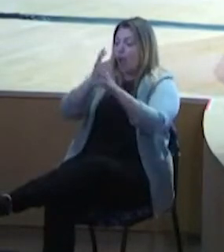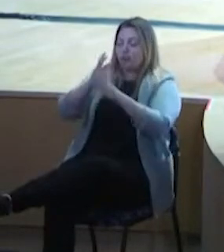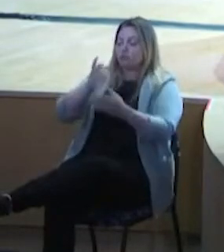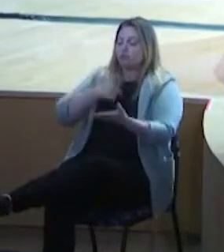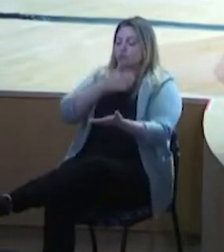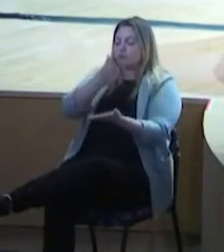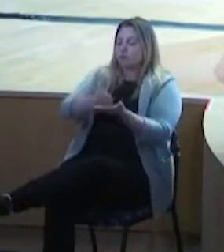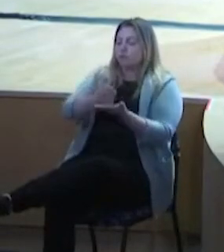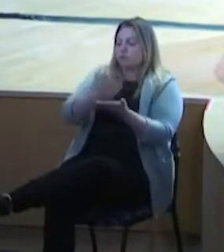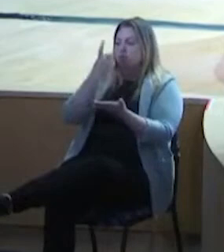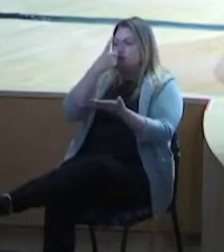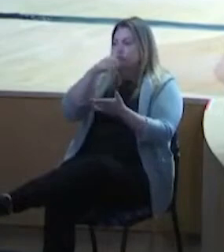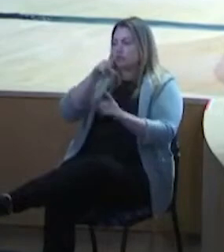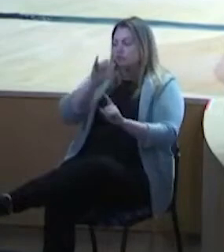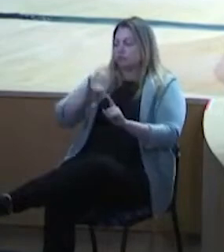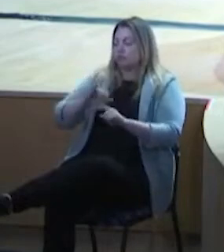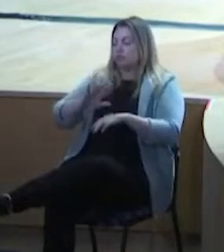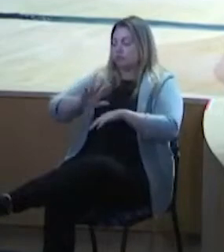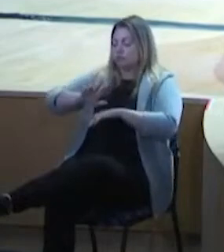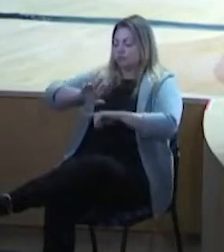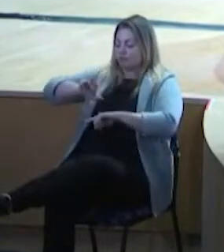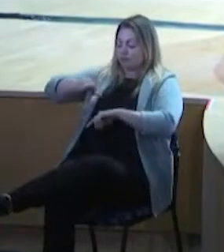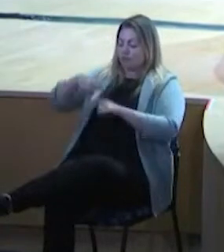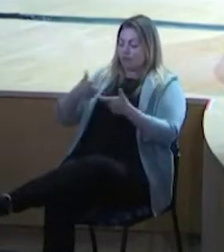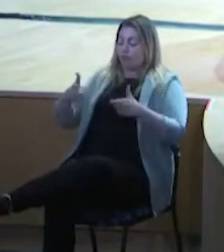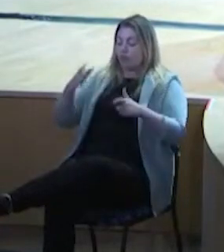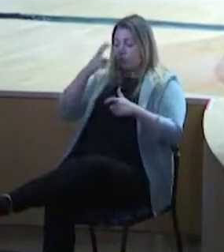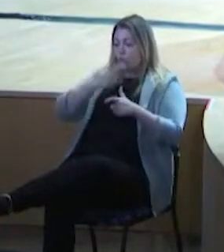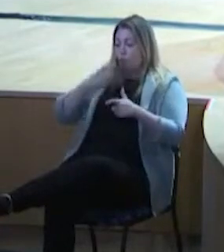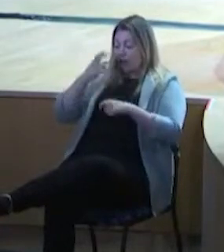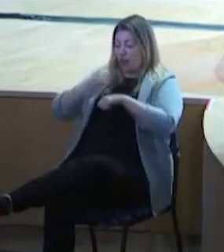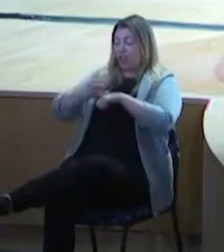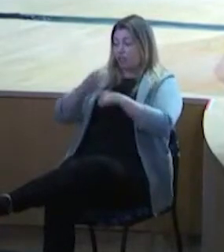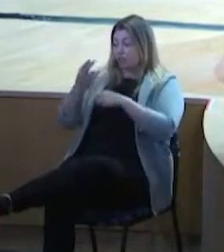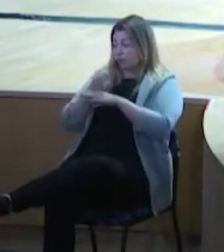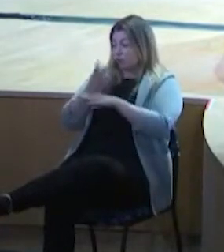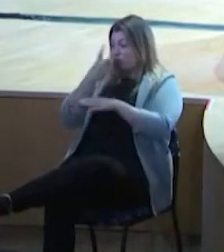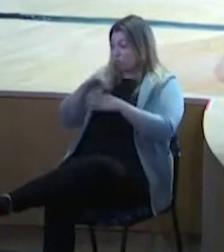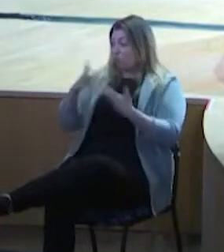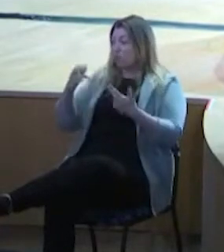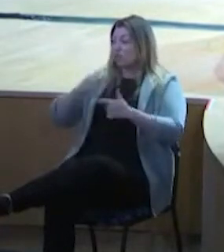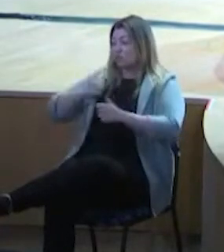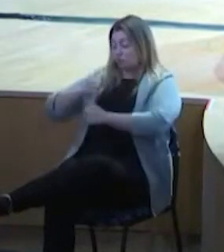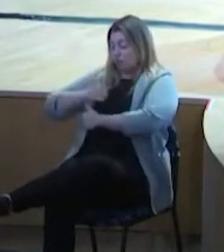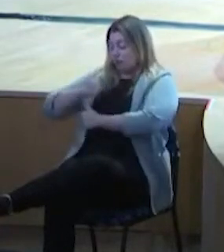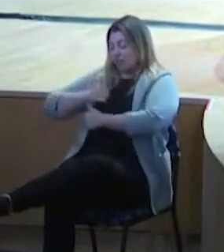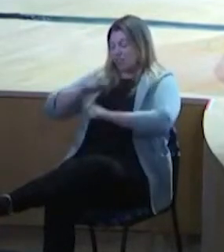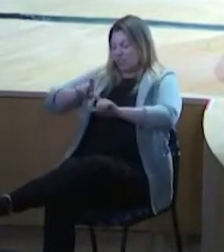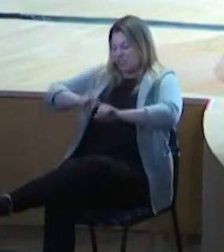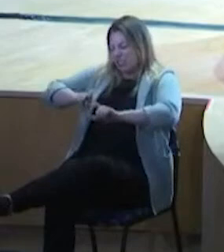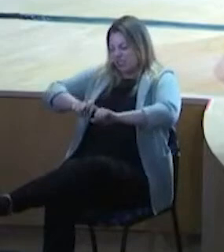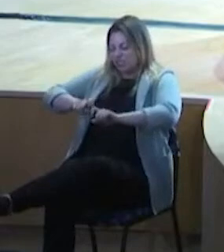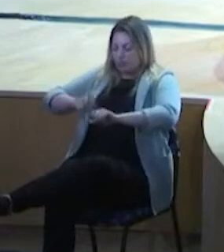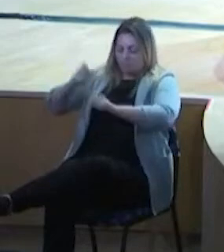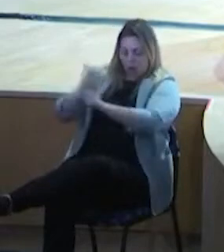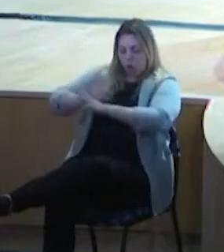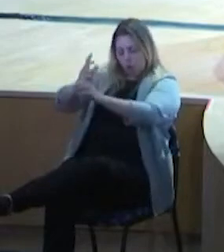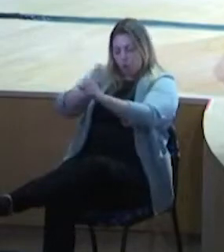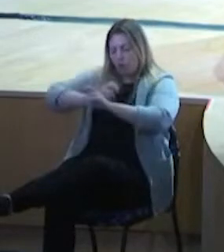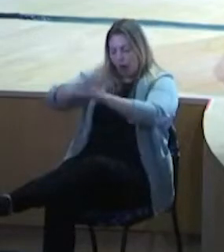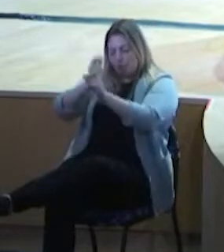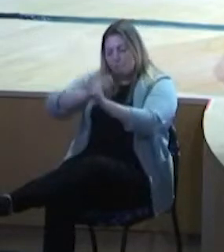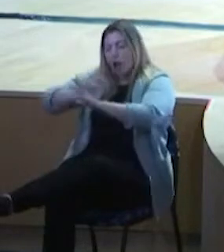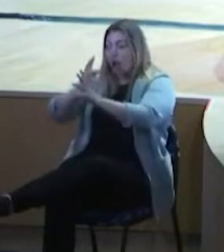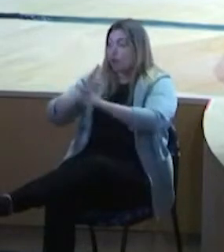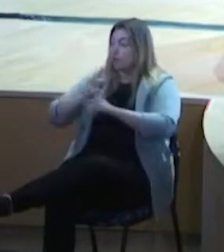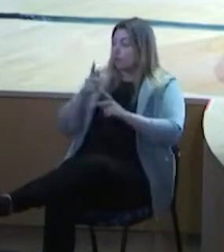major Hawaiian islands that was used for military testing. So, you know, there's massive issues that we're faced with